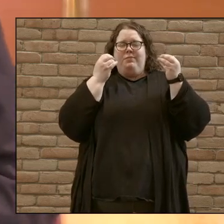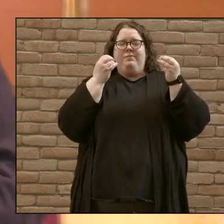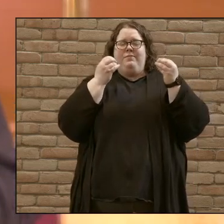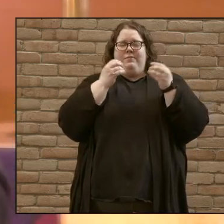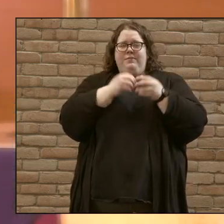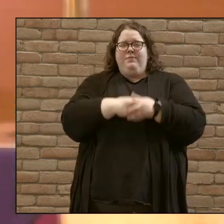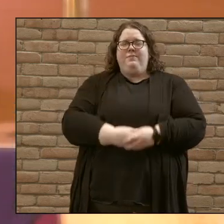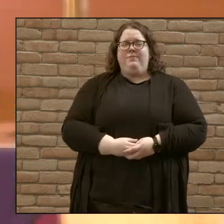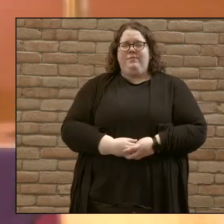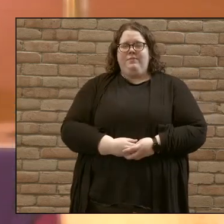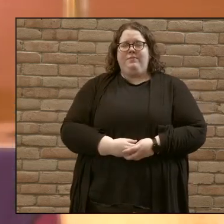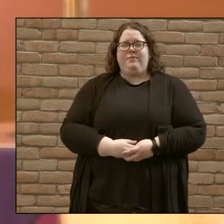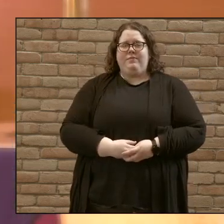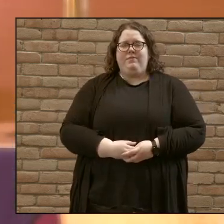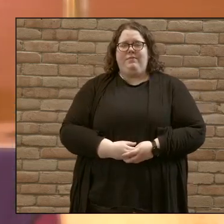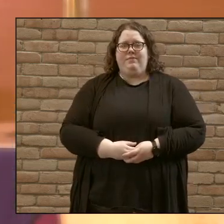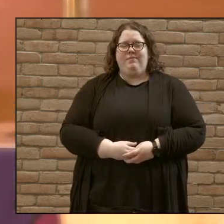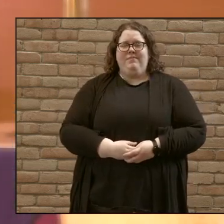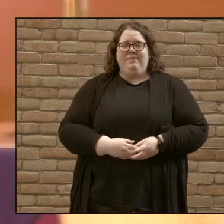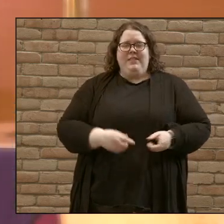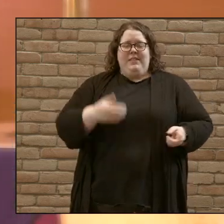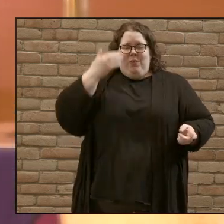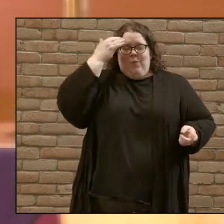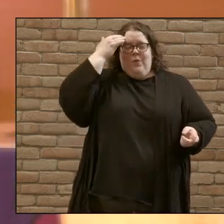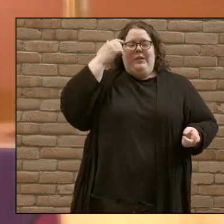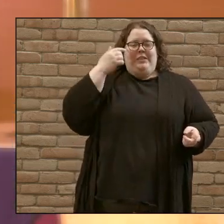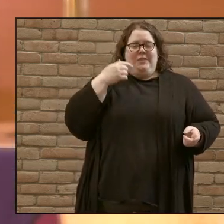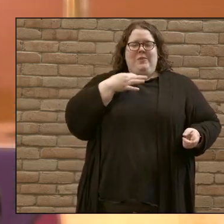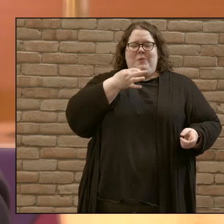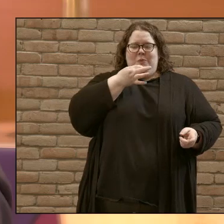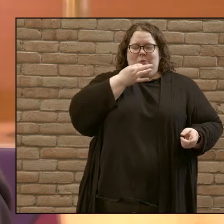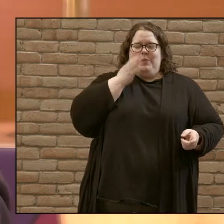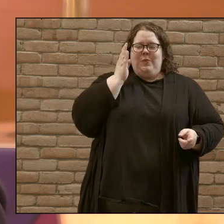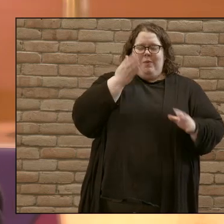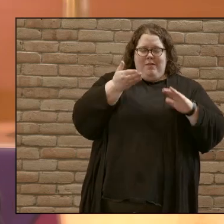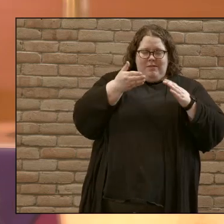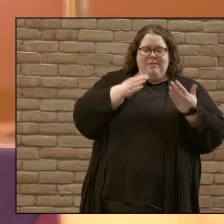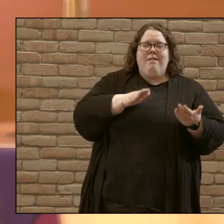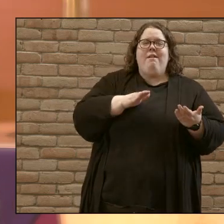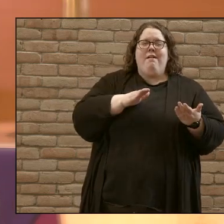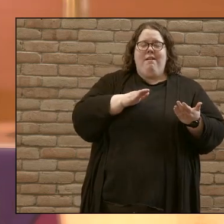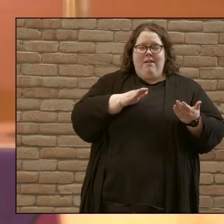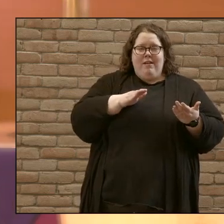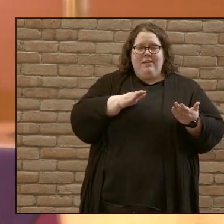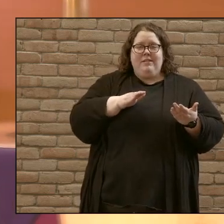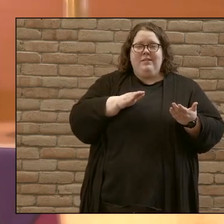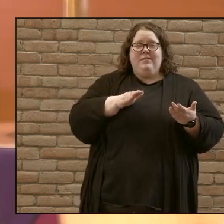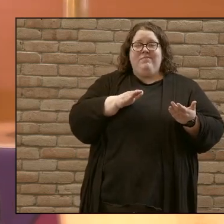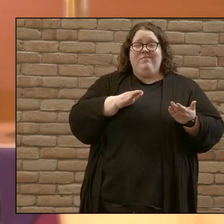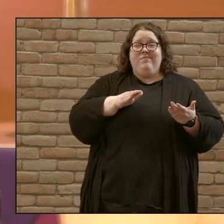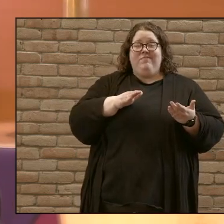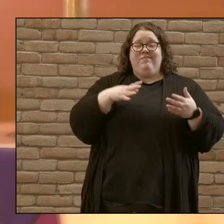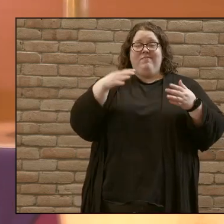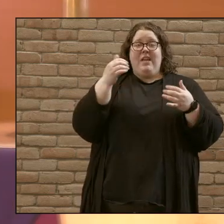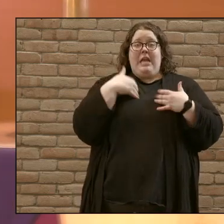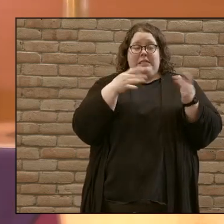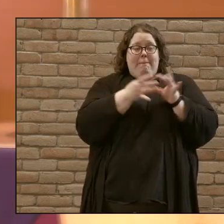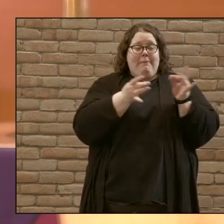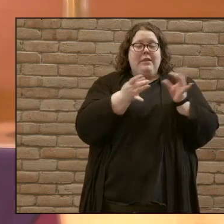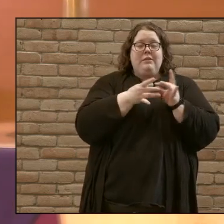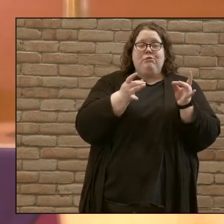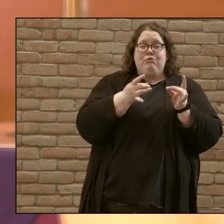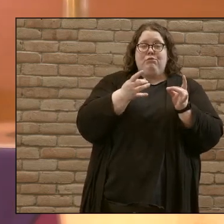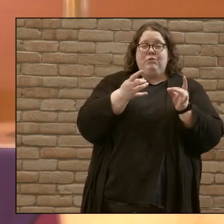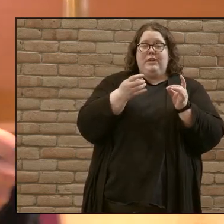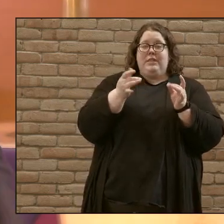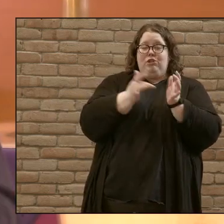knowing that he is probably about to die. He sends a message to Jesus, and he asks